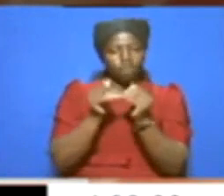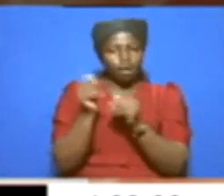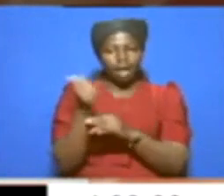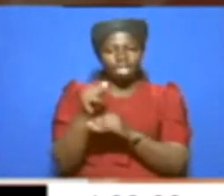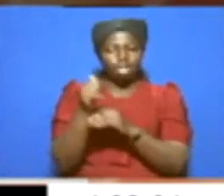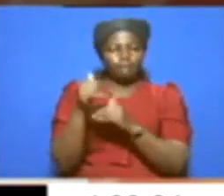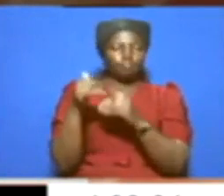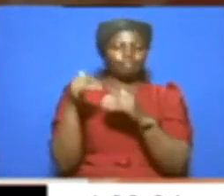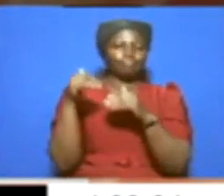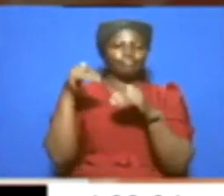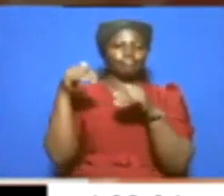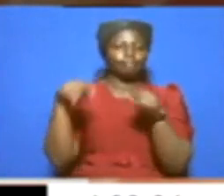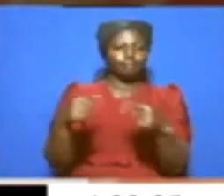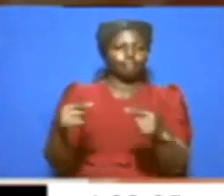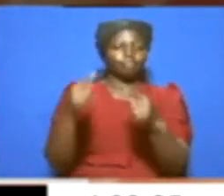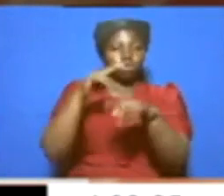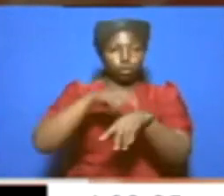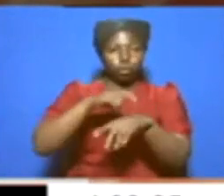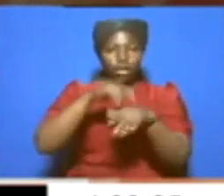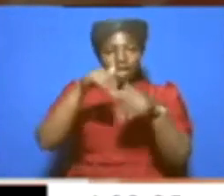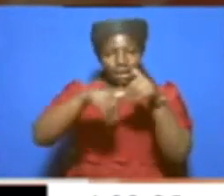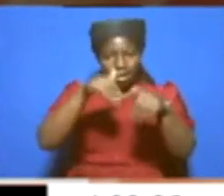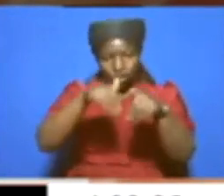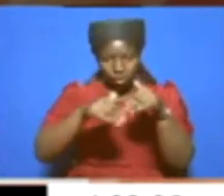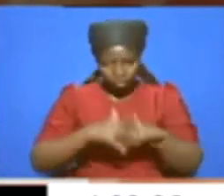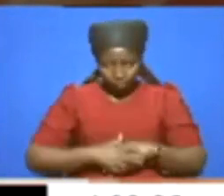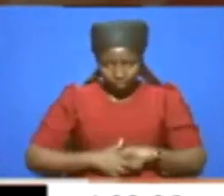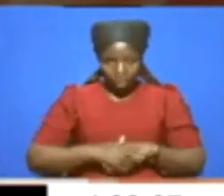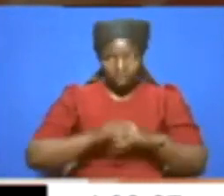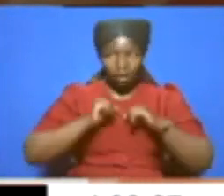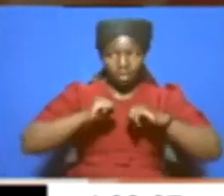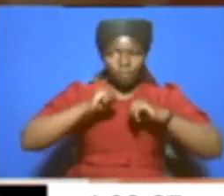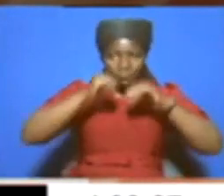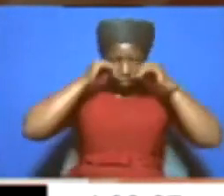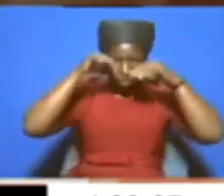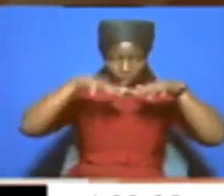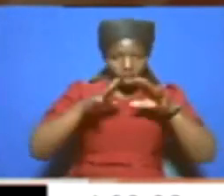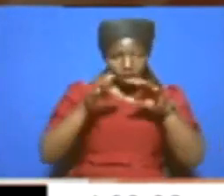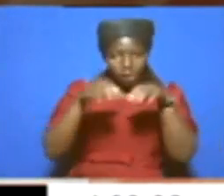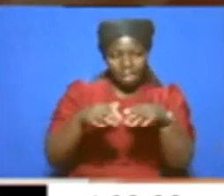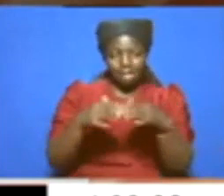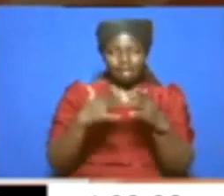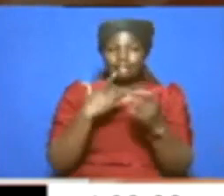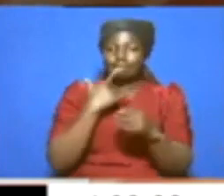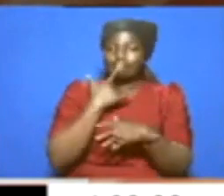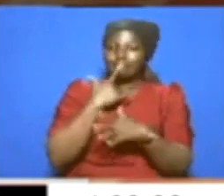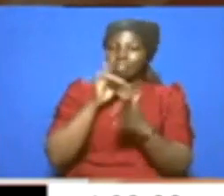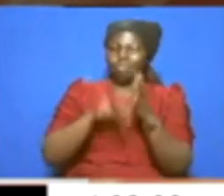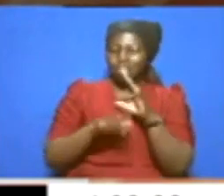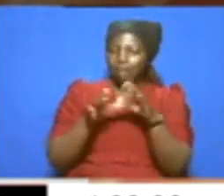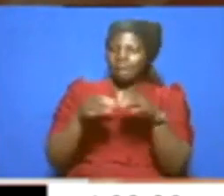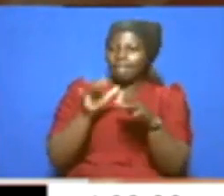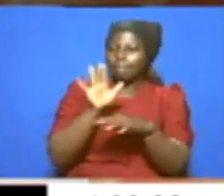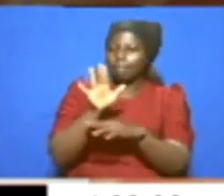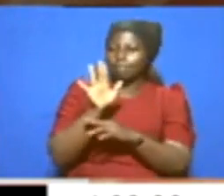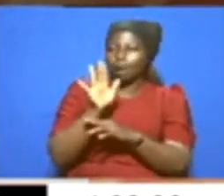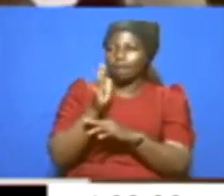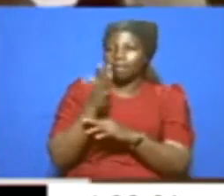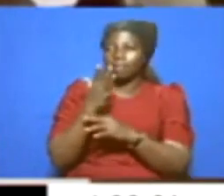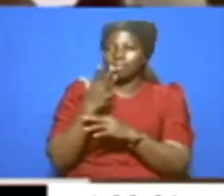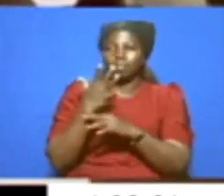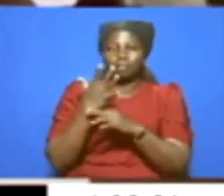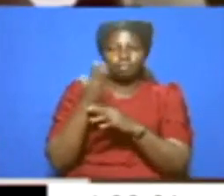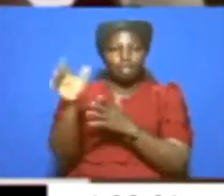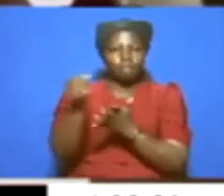of Devolution and Empowerment Party, Lenny Kivuti, has denied claims that the party was poaching Wiper members.